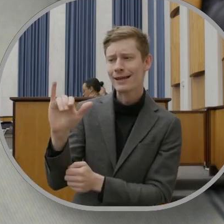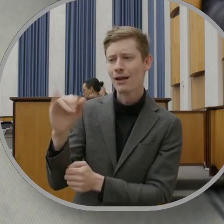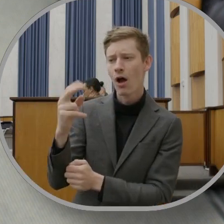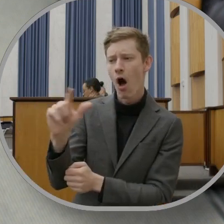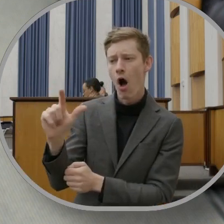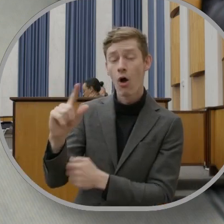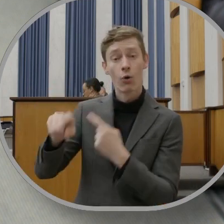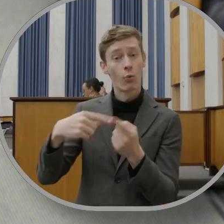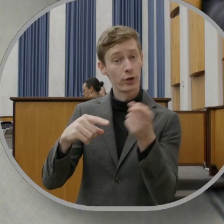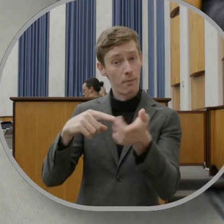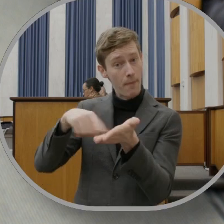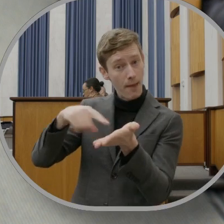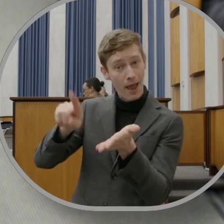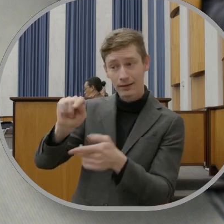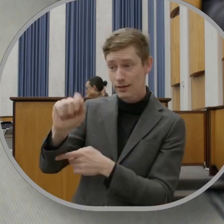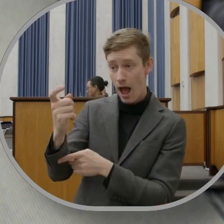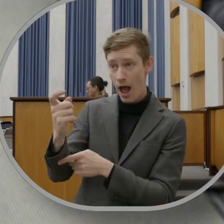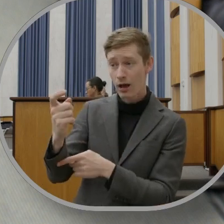when you pay your taxes.